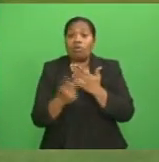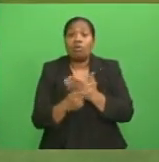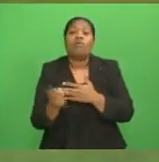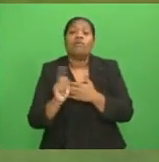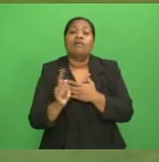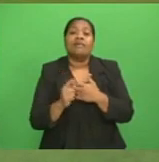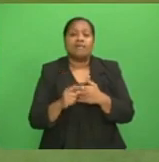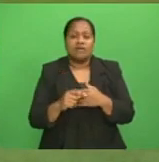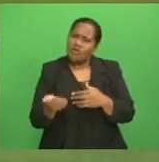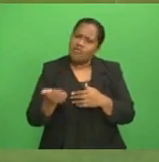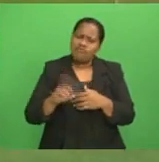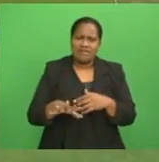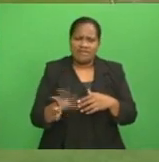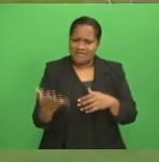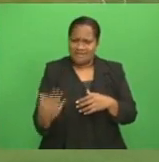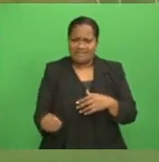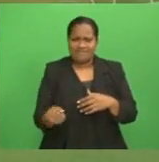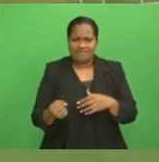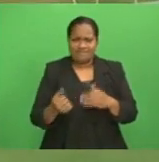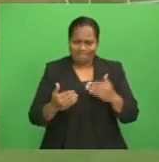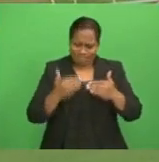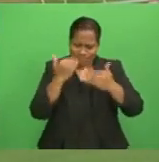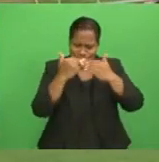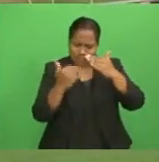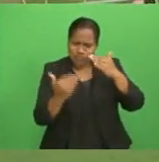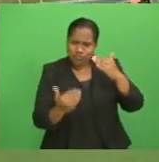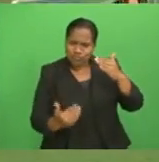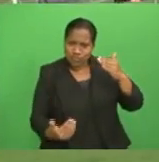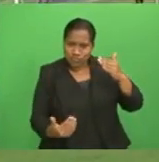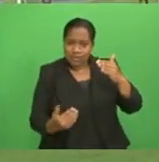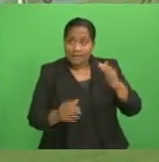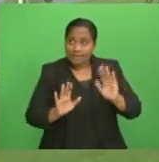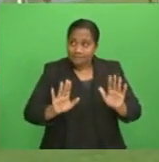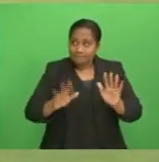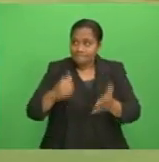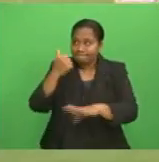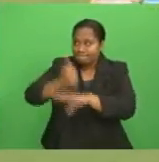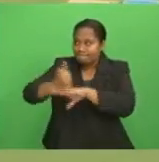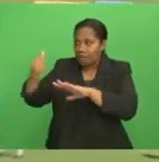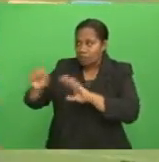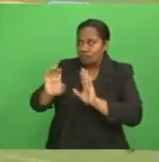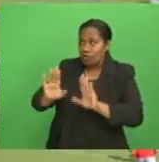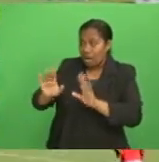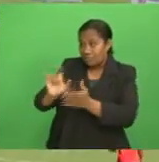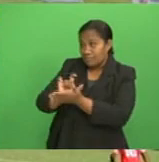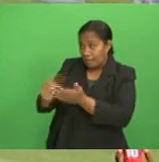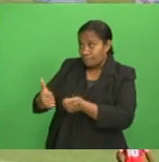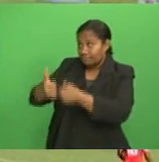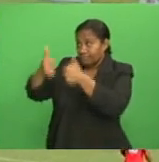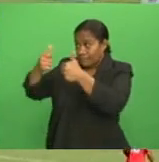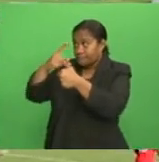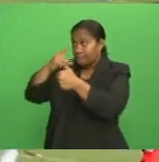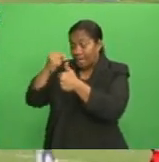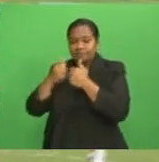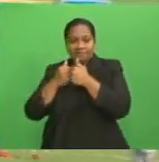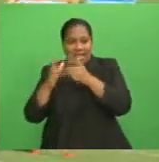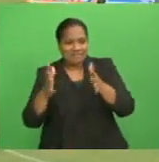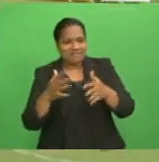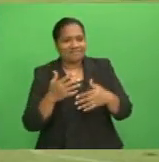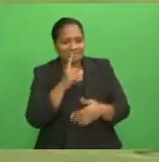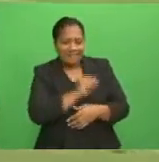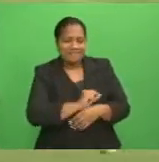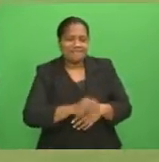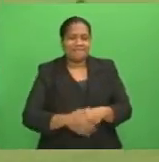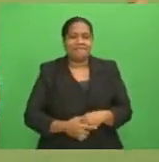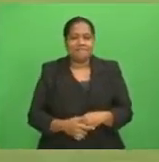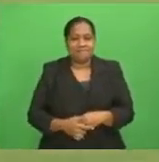is done based on the assumption that the government is going to give all clear. In the meantime, the Rewa side is aware that there is a lot